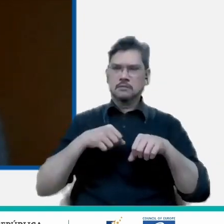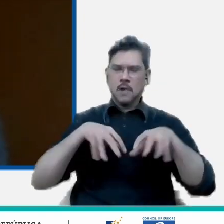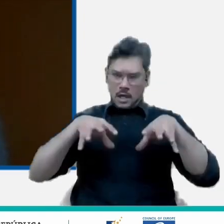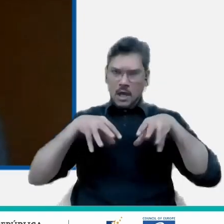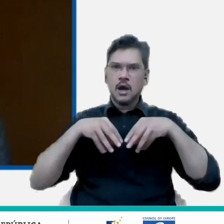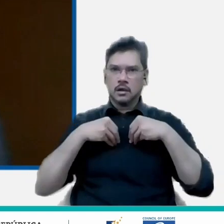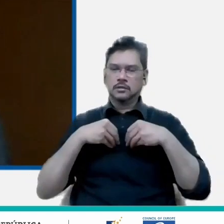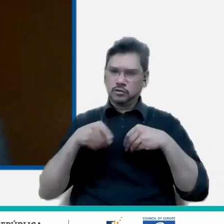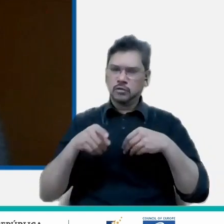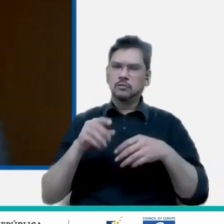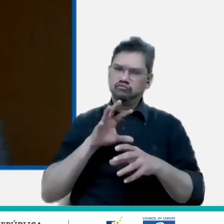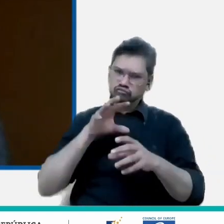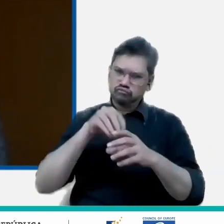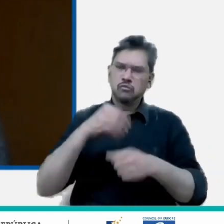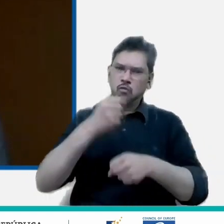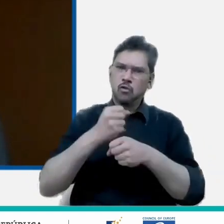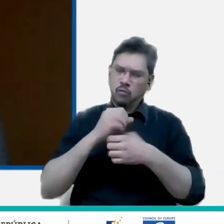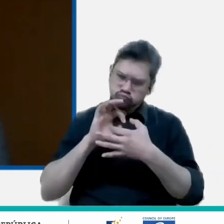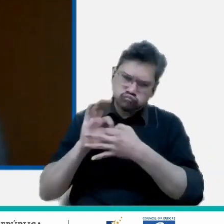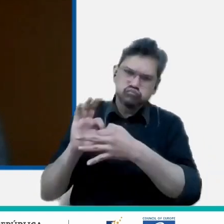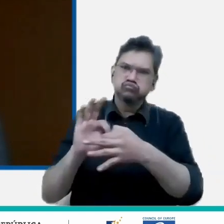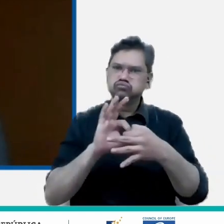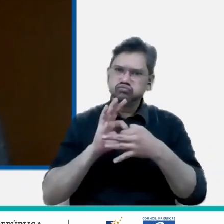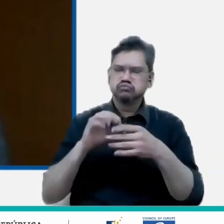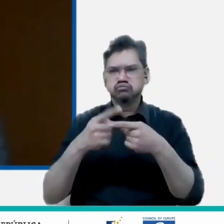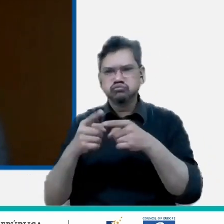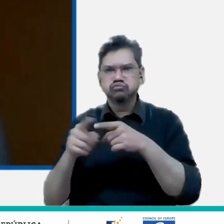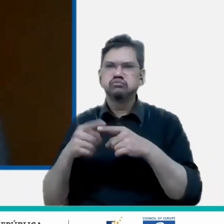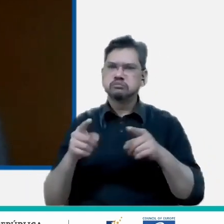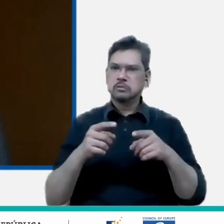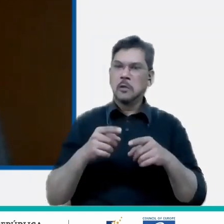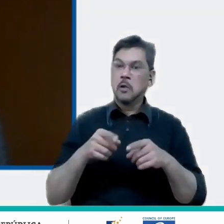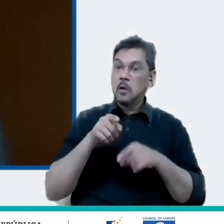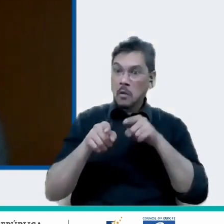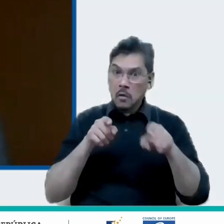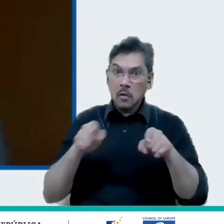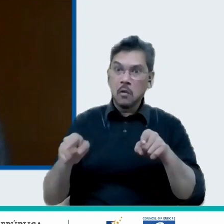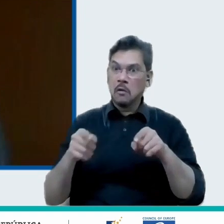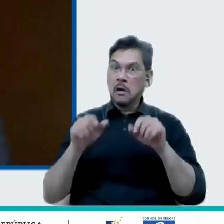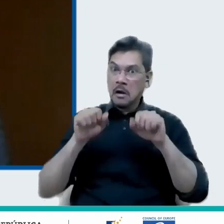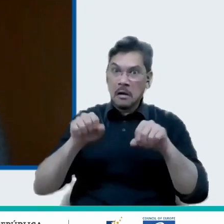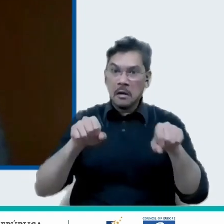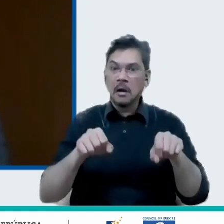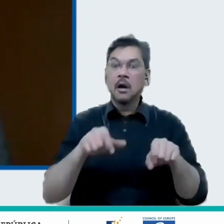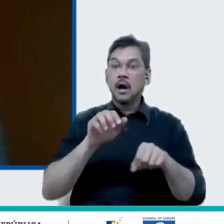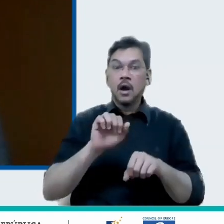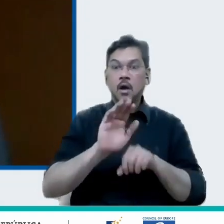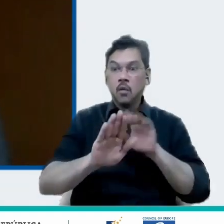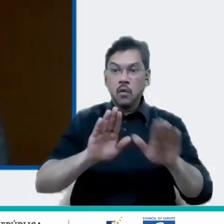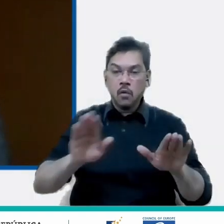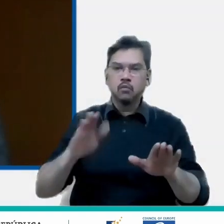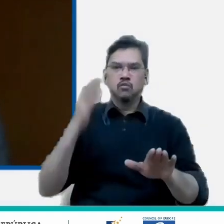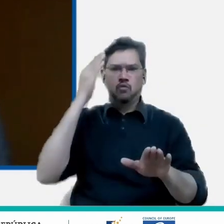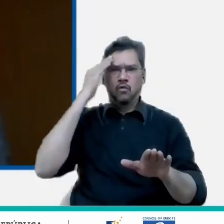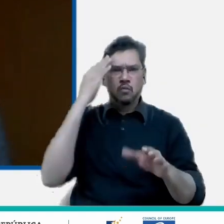important, knowing that all disasters are happening locally and their solutions are also local. Knowing what the